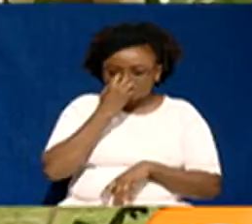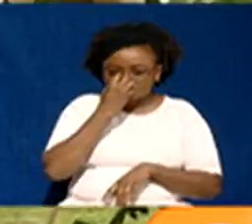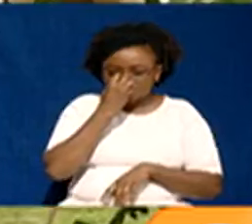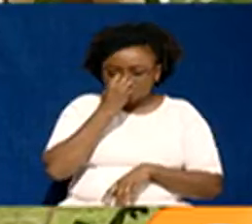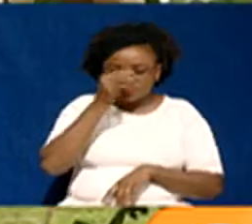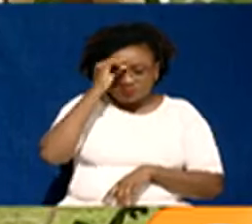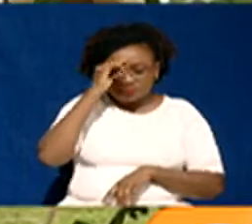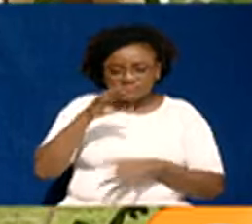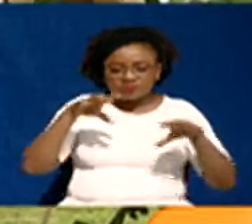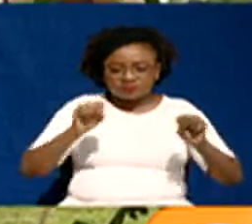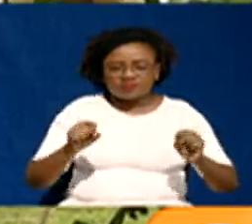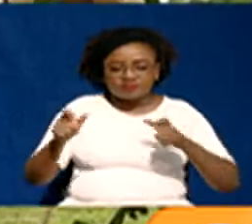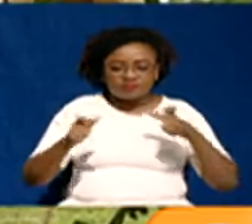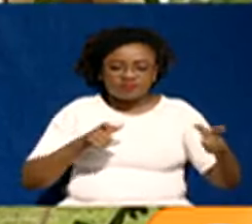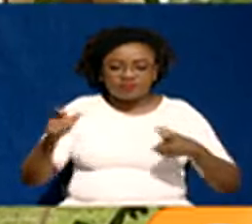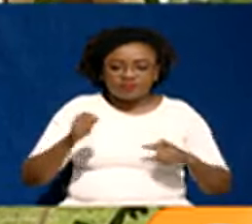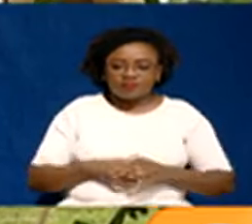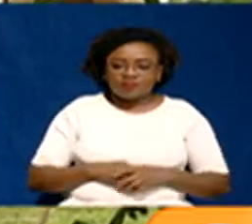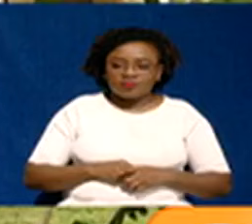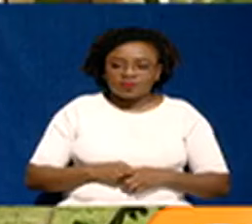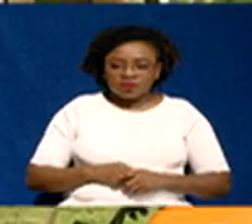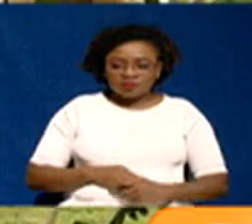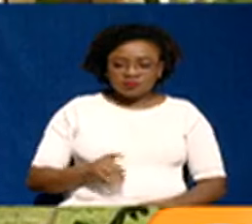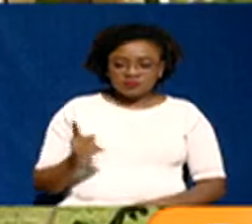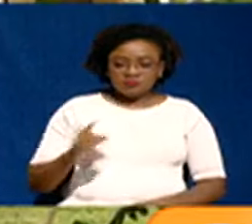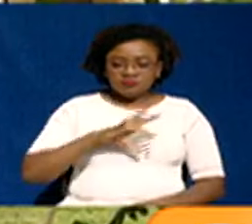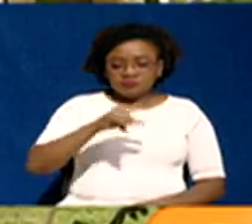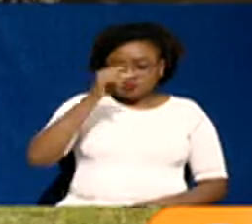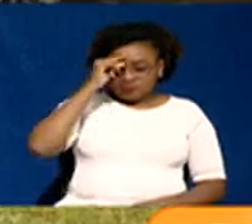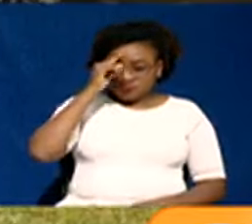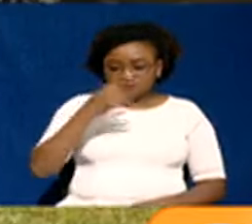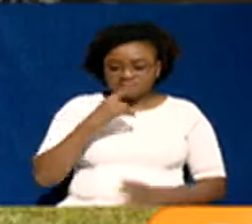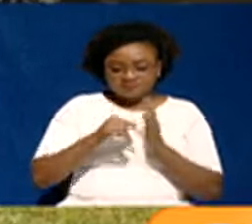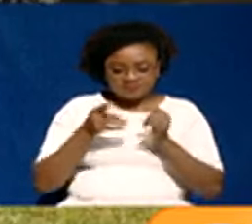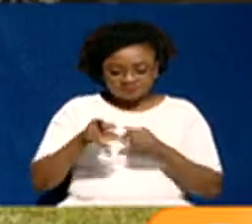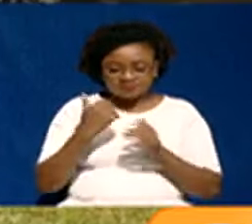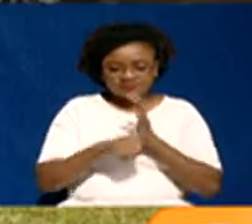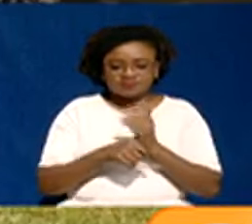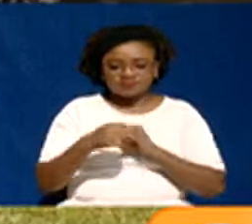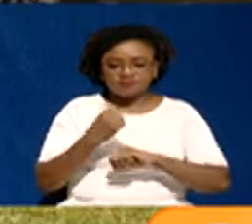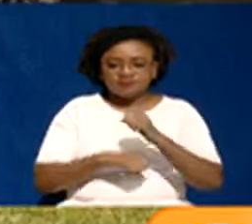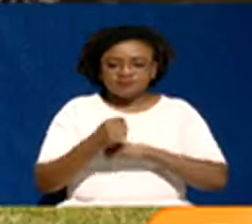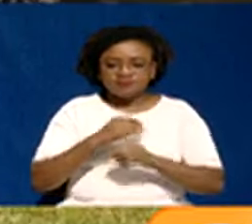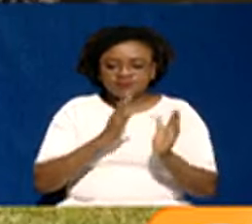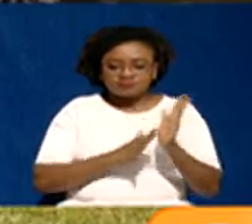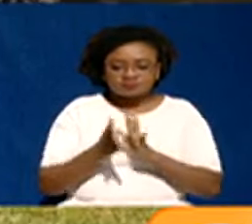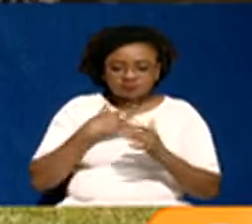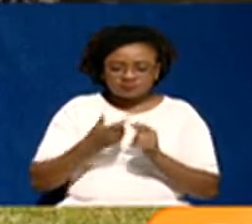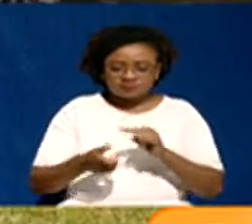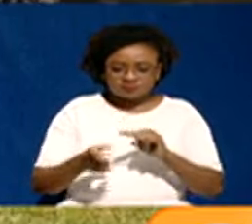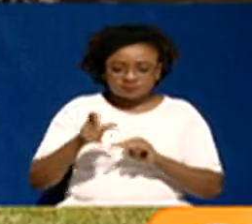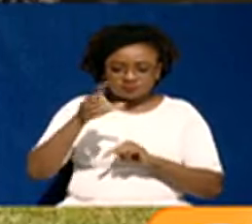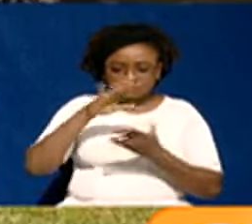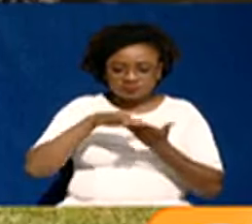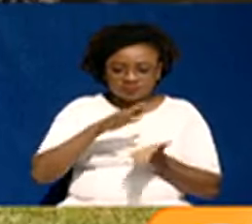administration. The government, however, says this is an issue that is being addressed. Plans are underway to increase the number of classrooms in the county